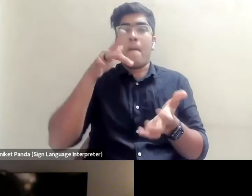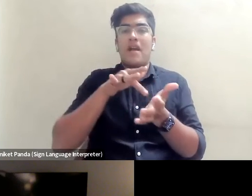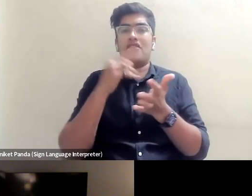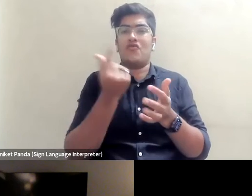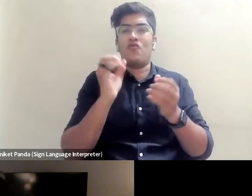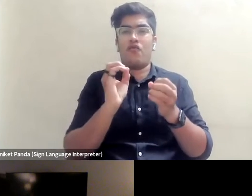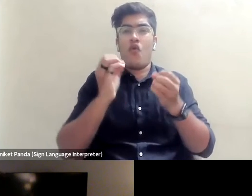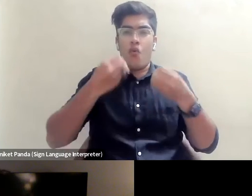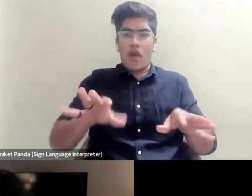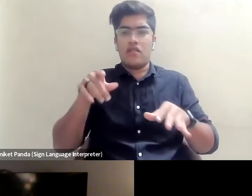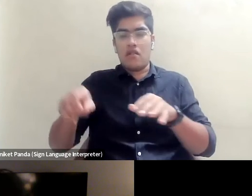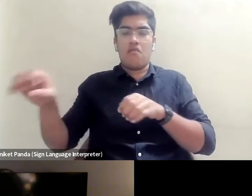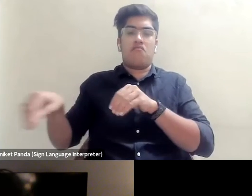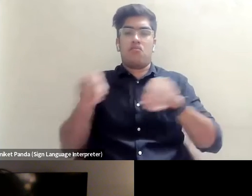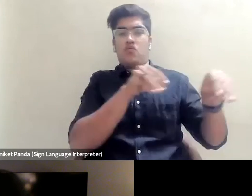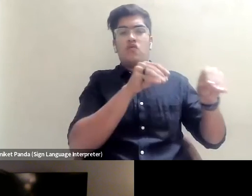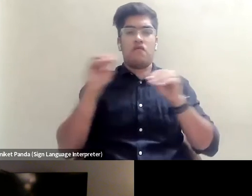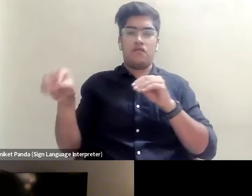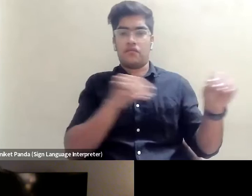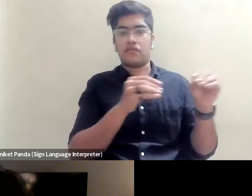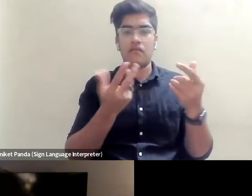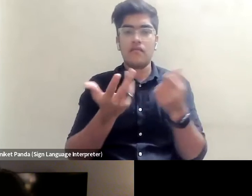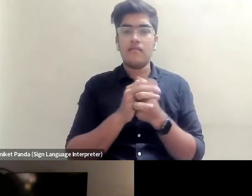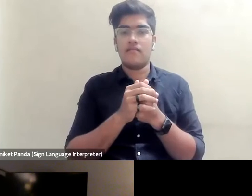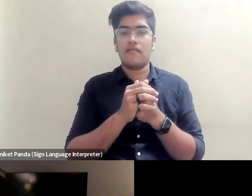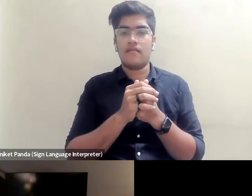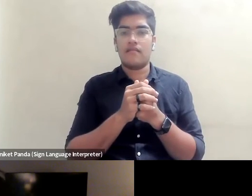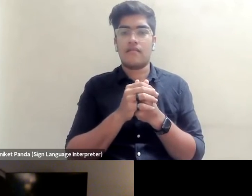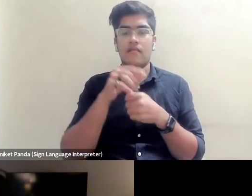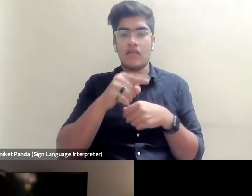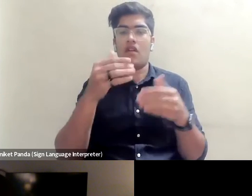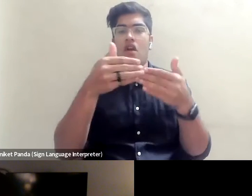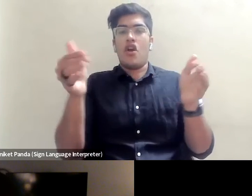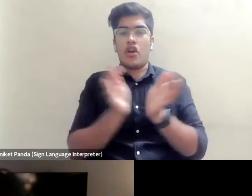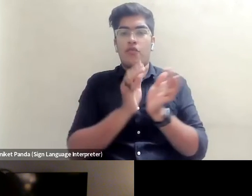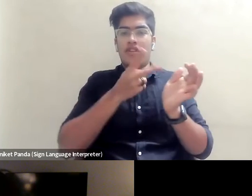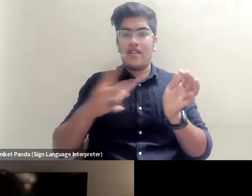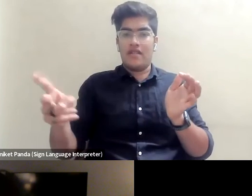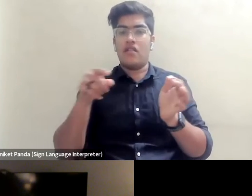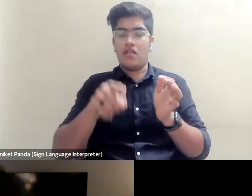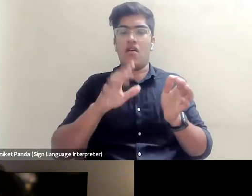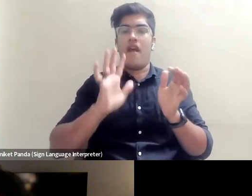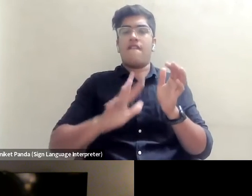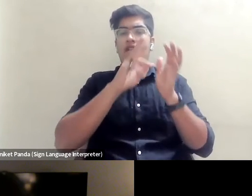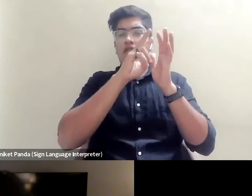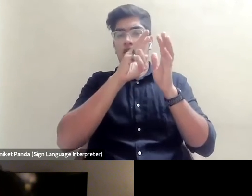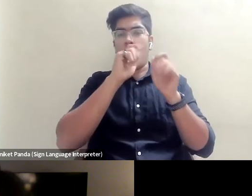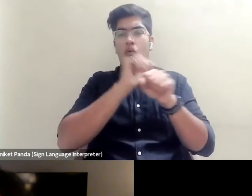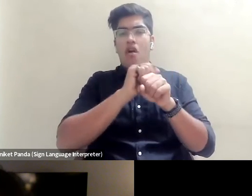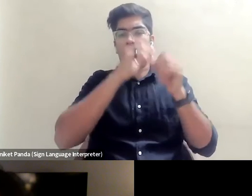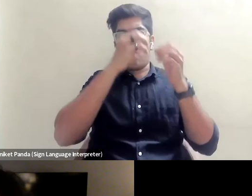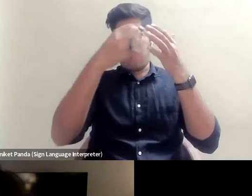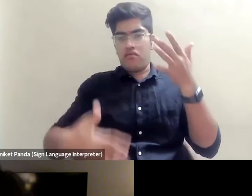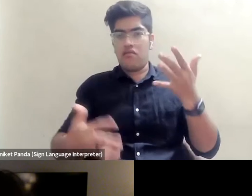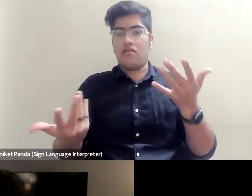aside, cultivation practices of different indigenous communities in Assam are vastly different. So what the British consider